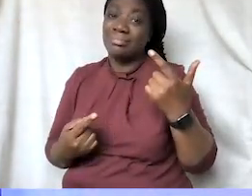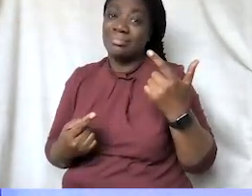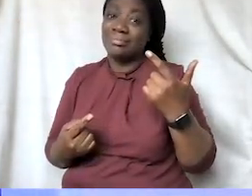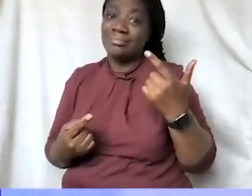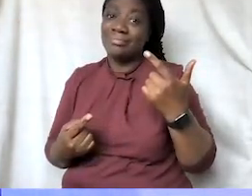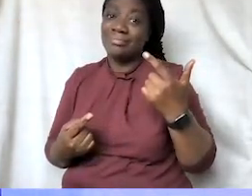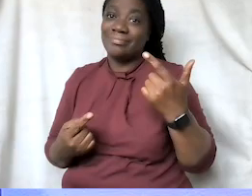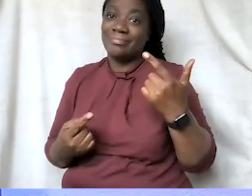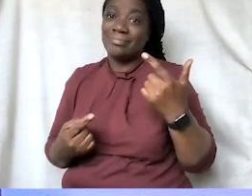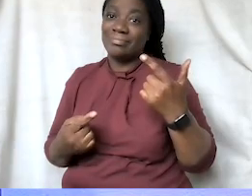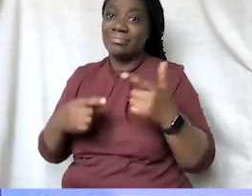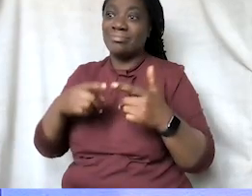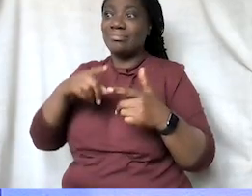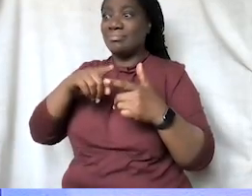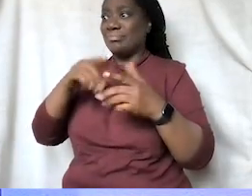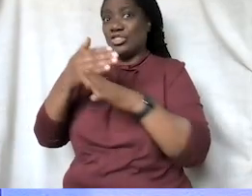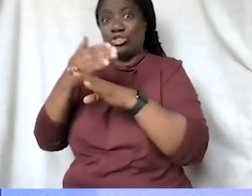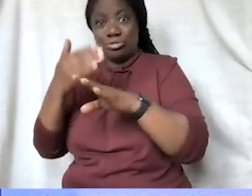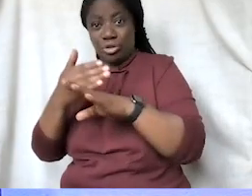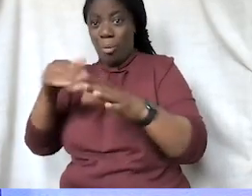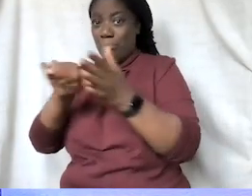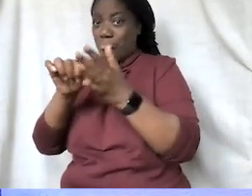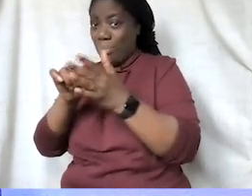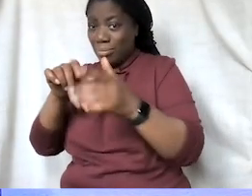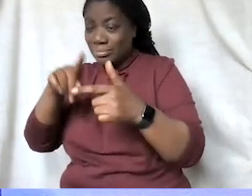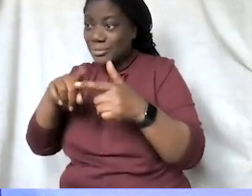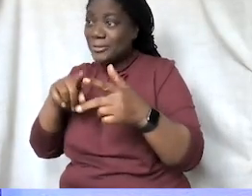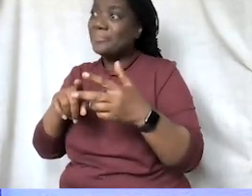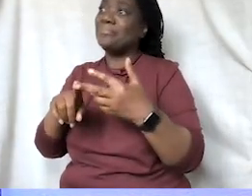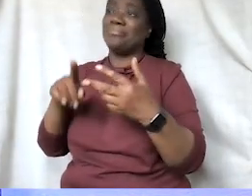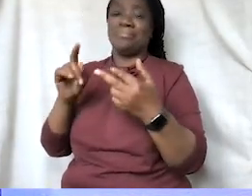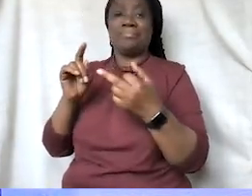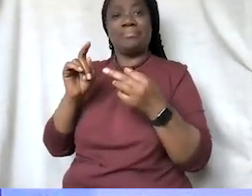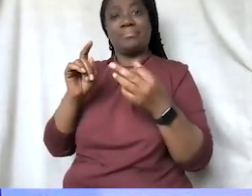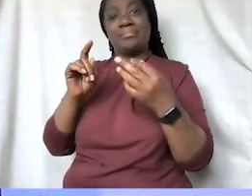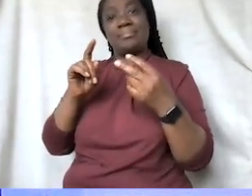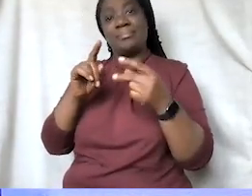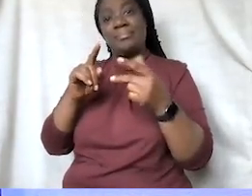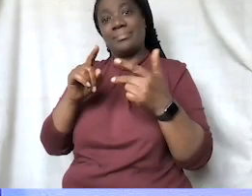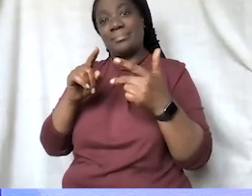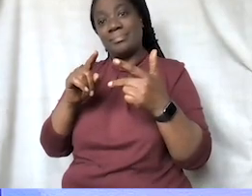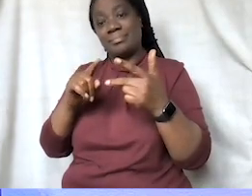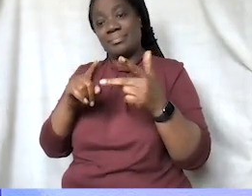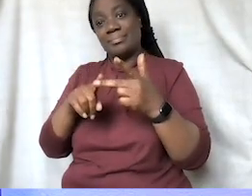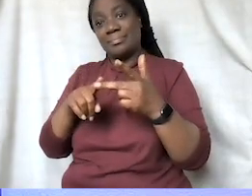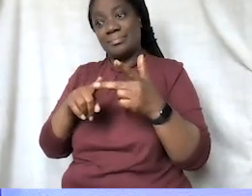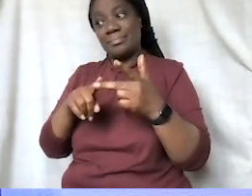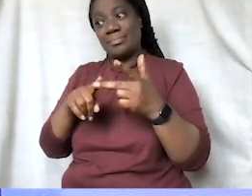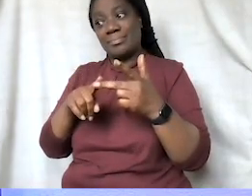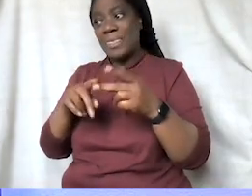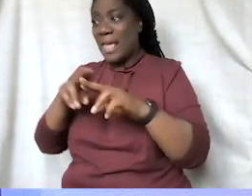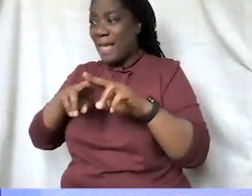Are you having problems at your job? Take it to the Lord in prayer. Is your family